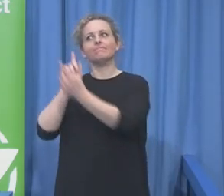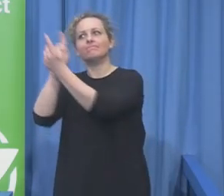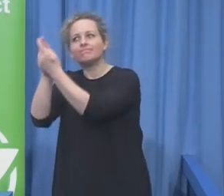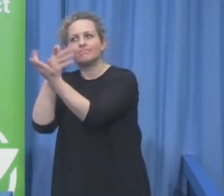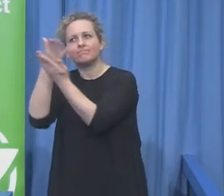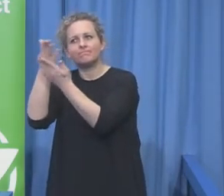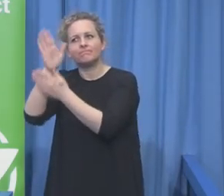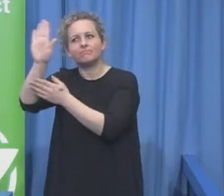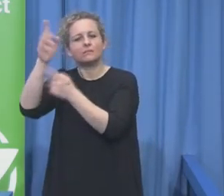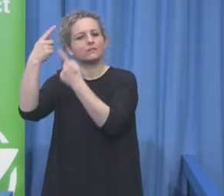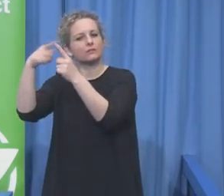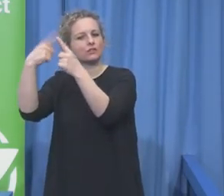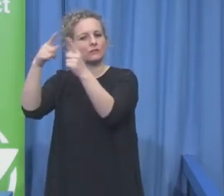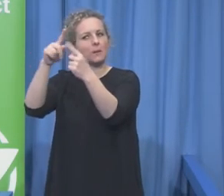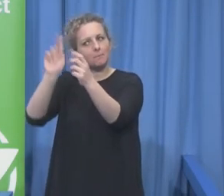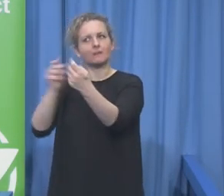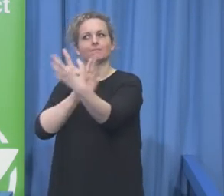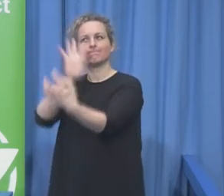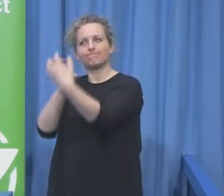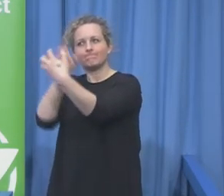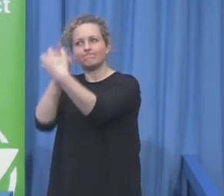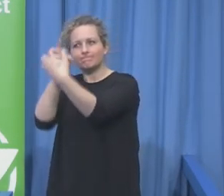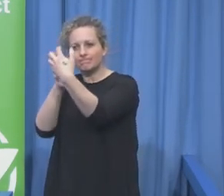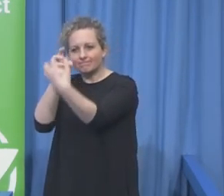mean to v-shesh?